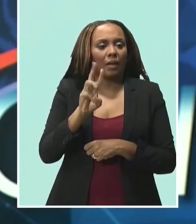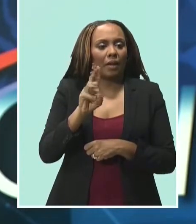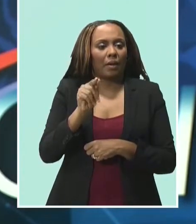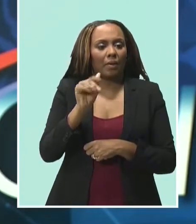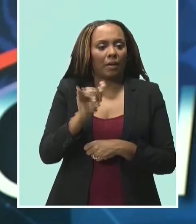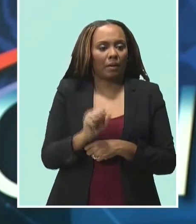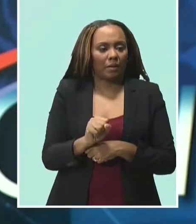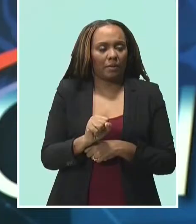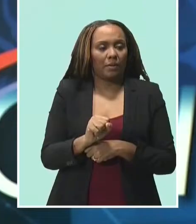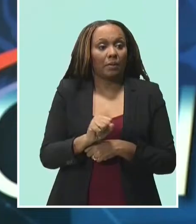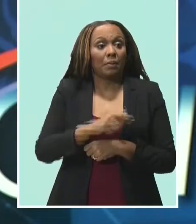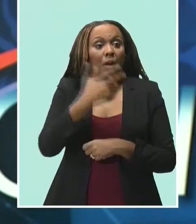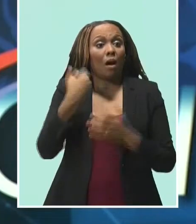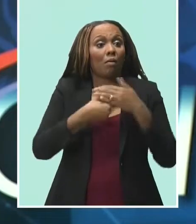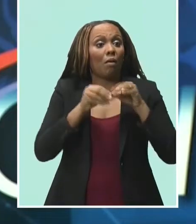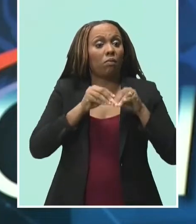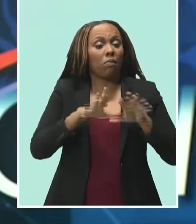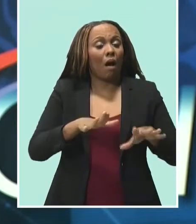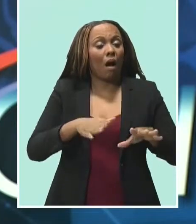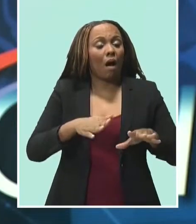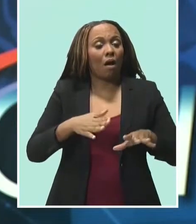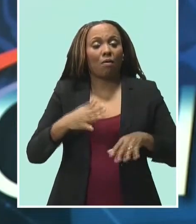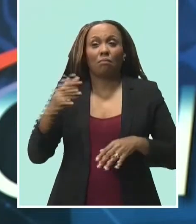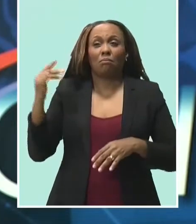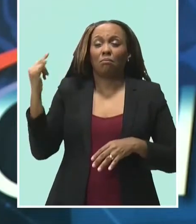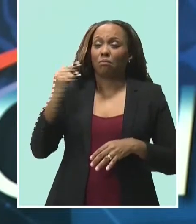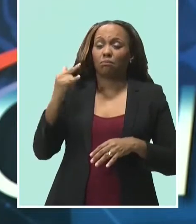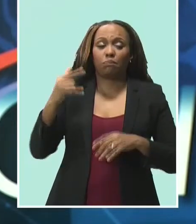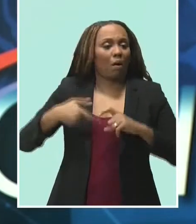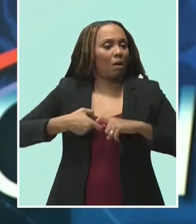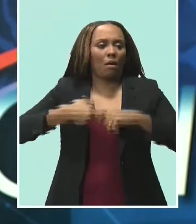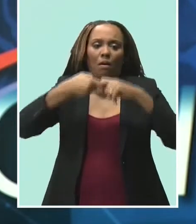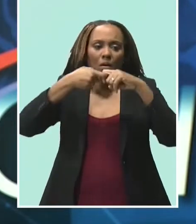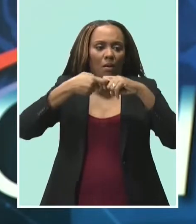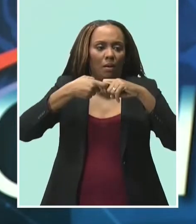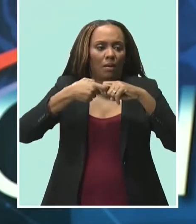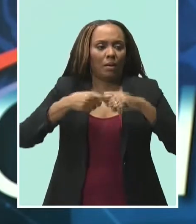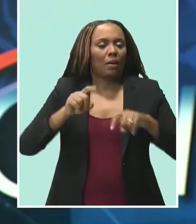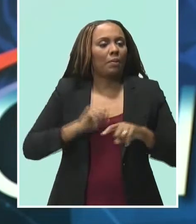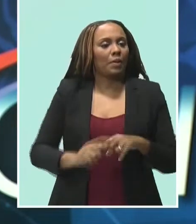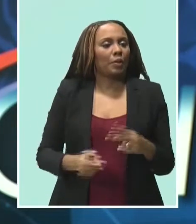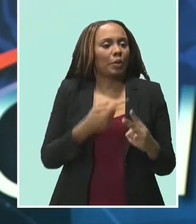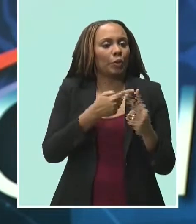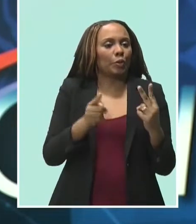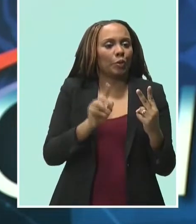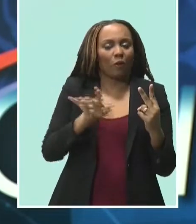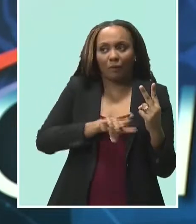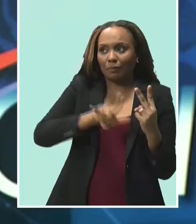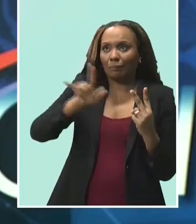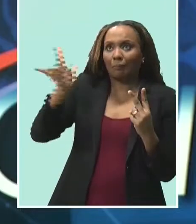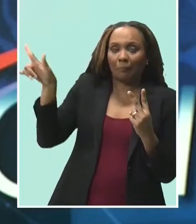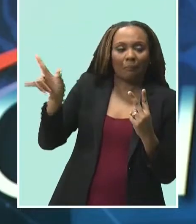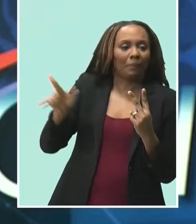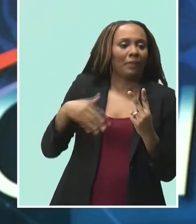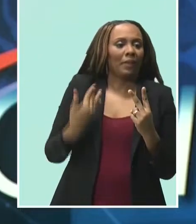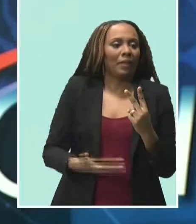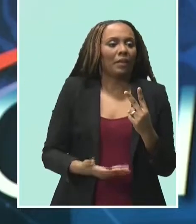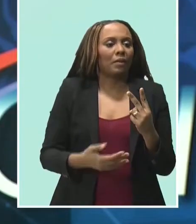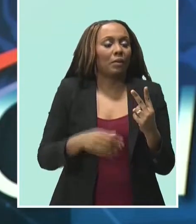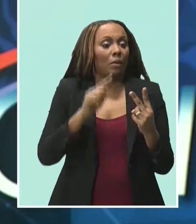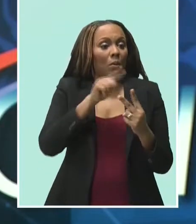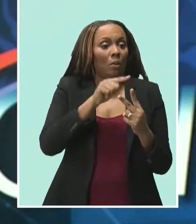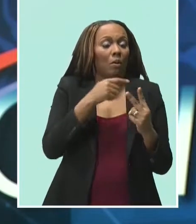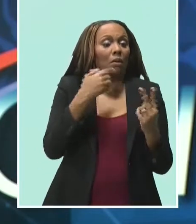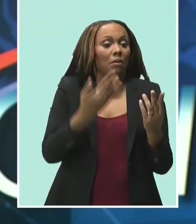were suspended due to COVID-19 travel restrictions. The first of the 2 one-way flights left the island this morning, and another